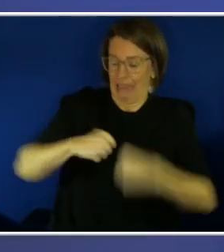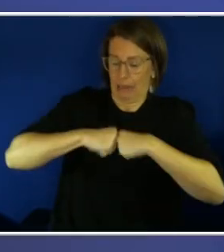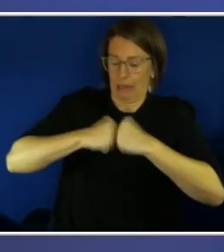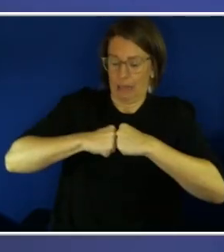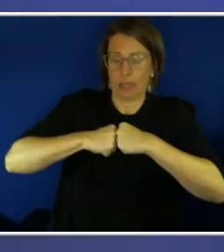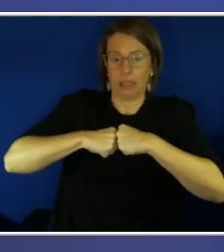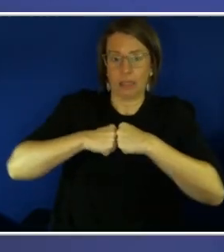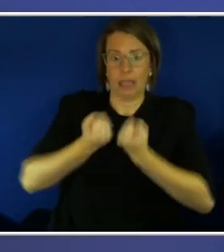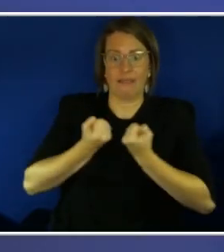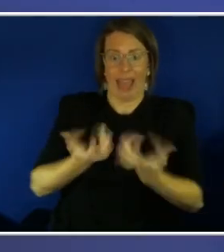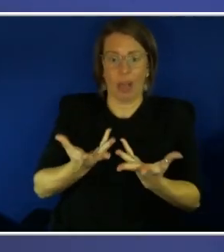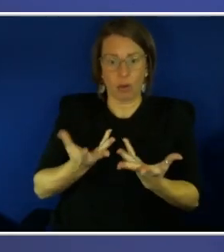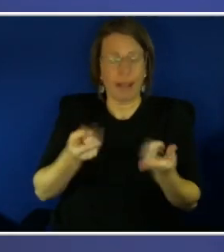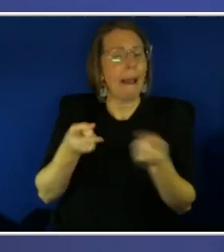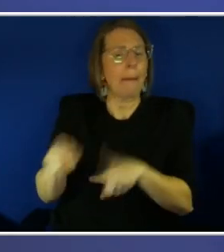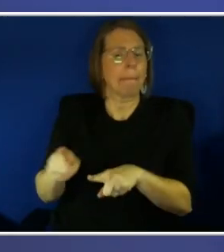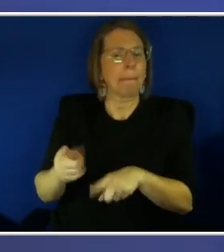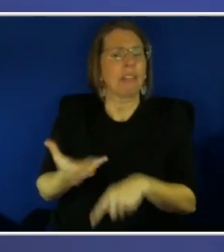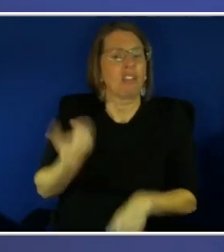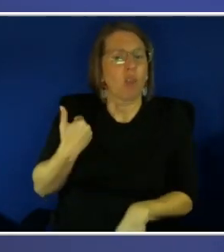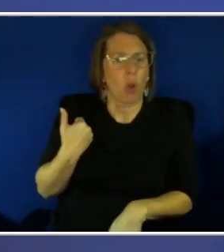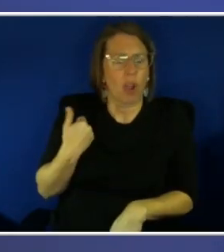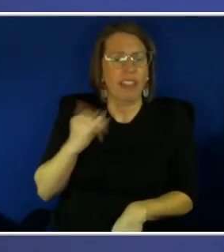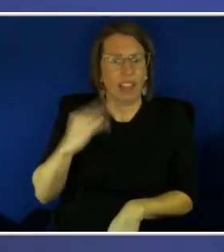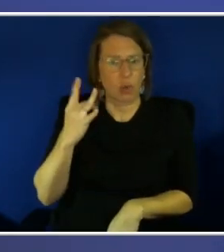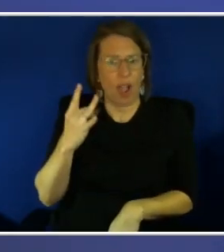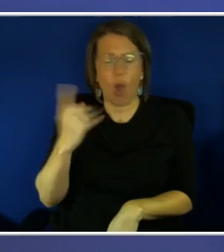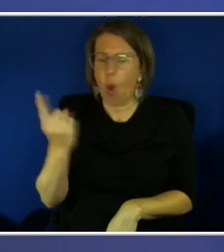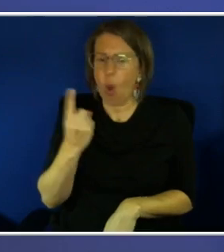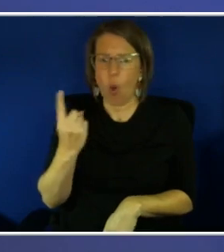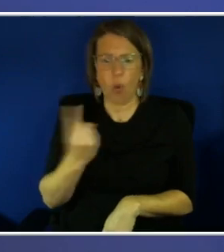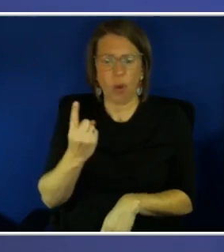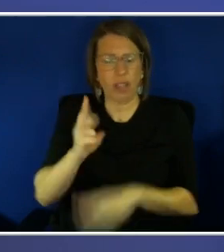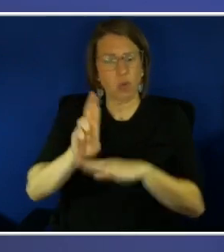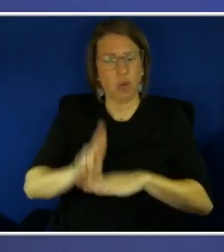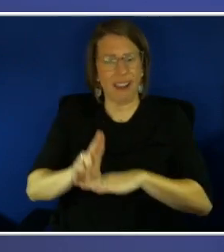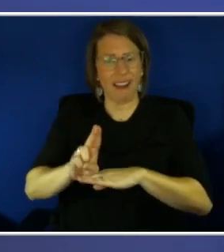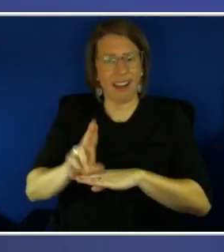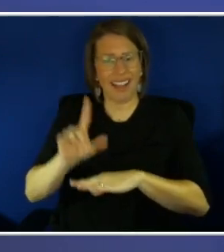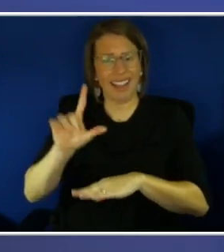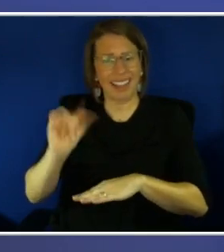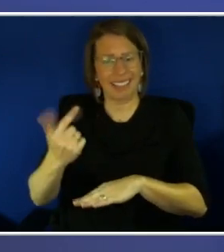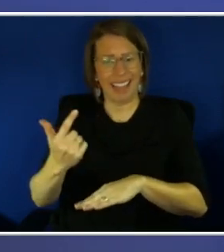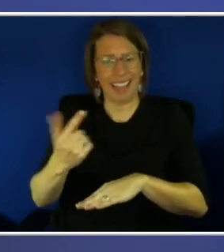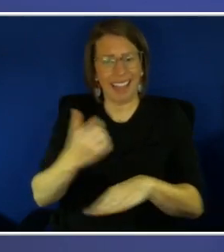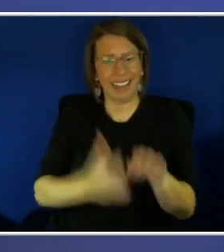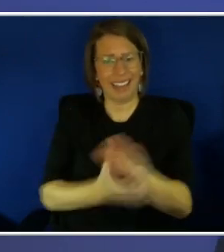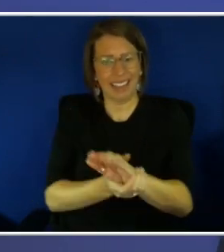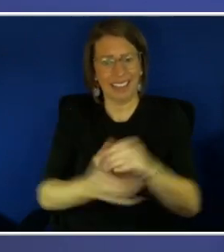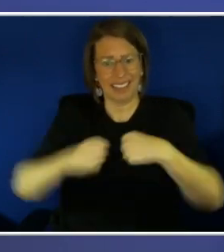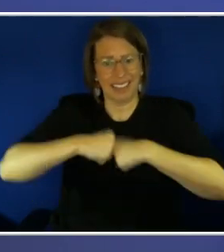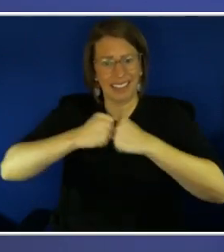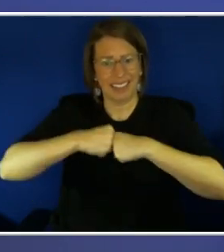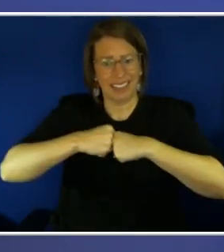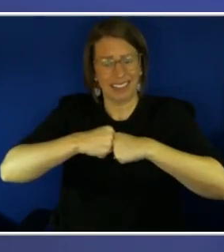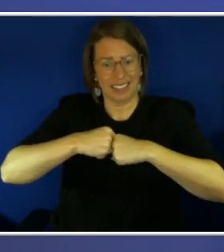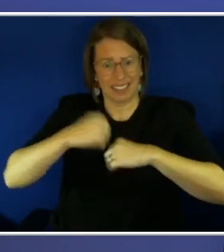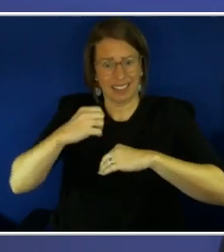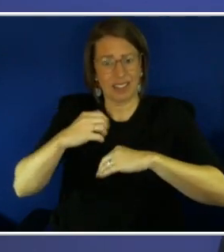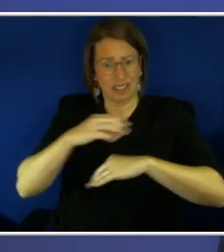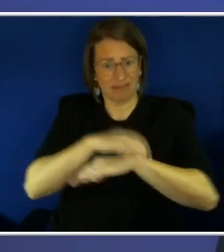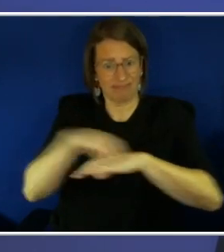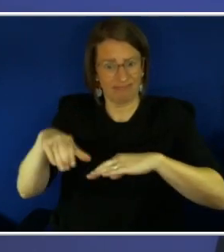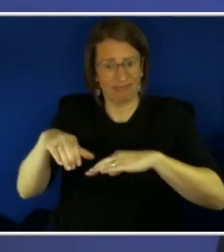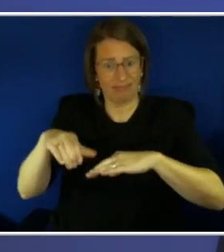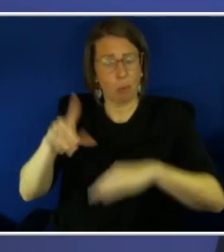because that's happened before. That's why he always wears his leg braces. Or if he slipped, turning, having socks on. We really don't know what